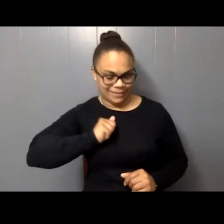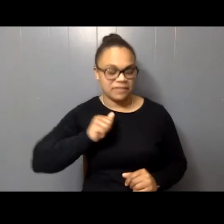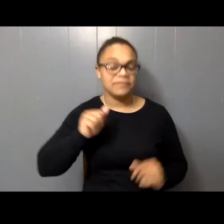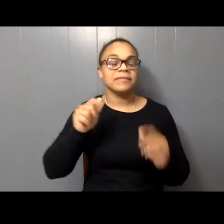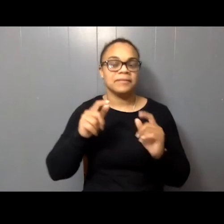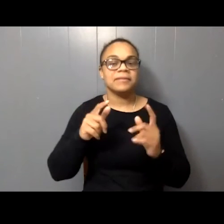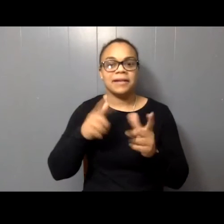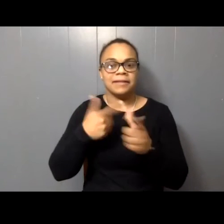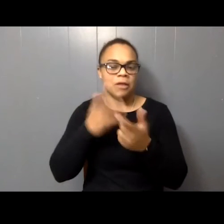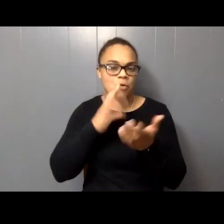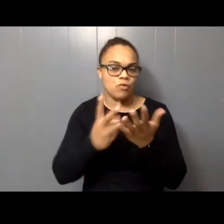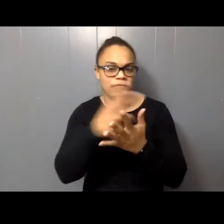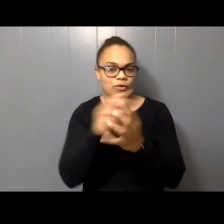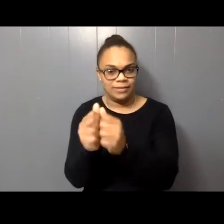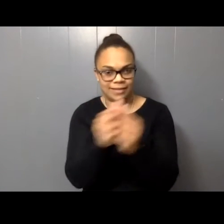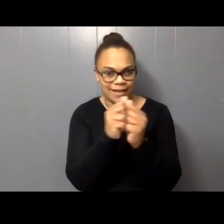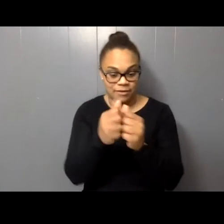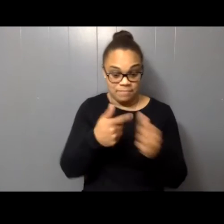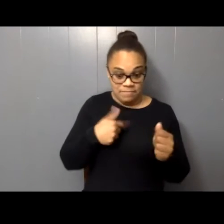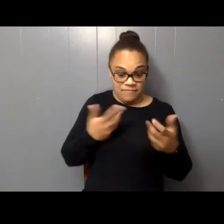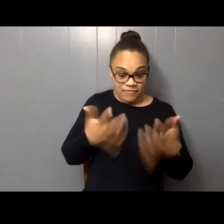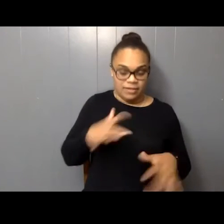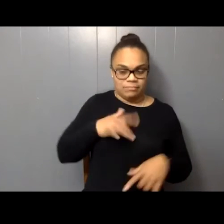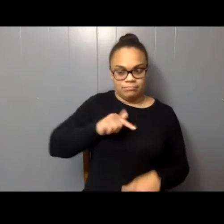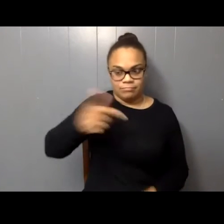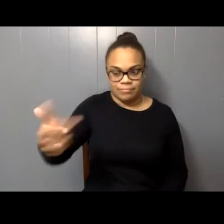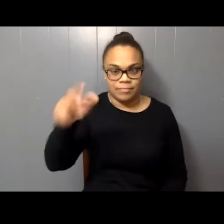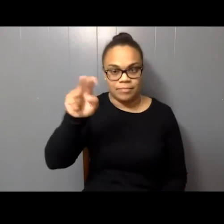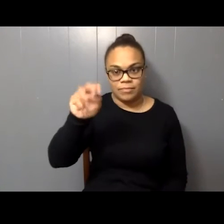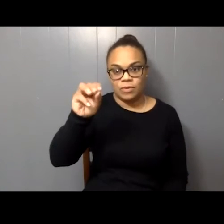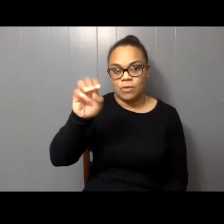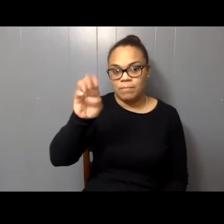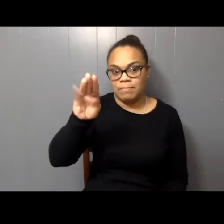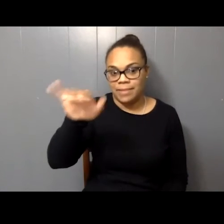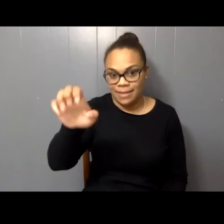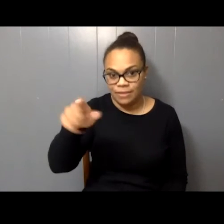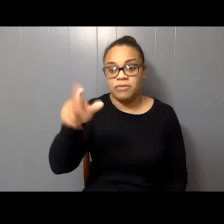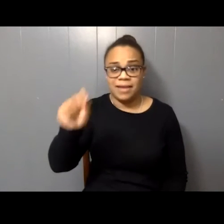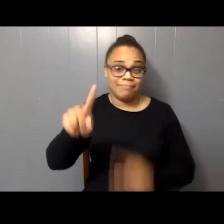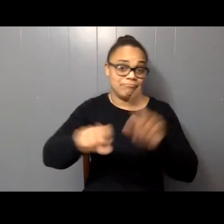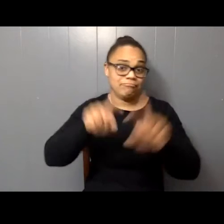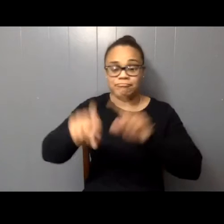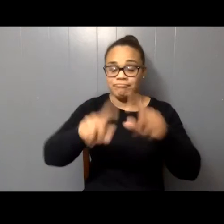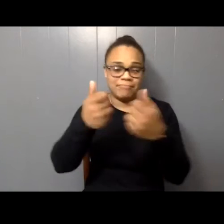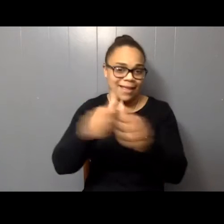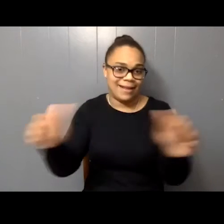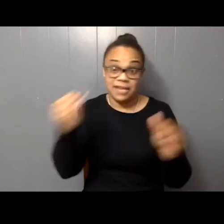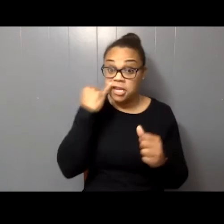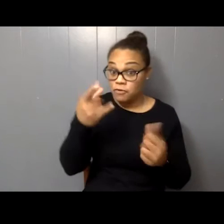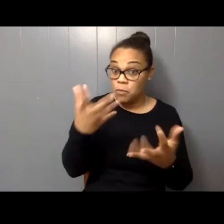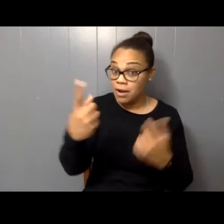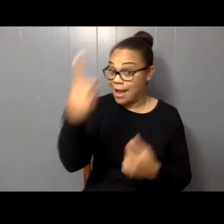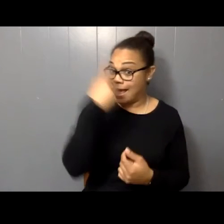that, I'm going to pass the mic to Noemi, and then you guys can ask any questions you want. I mean, if you want to ask a question now, that's perfectly fine